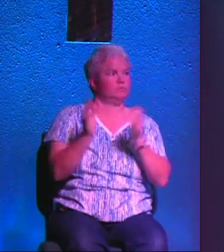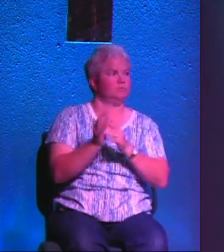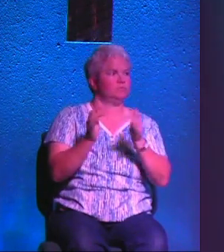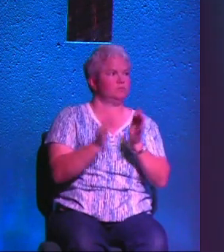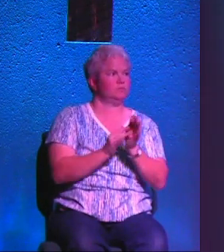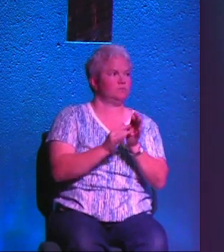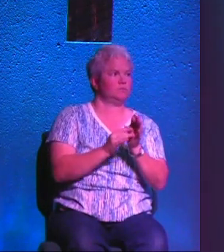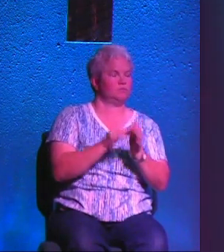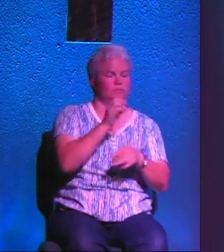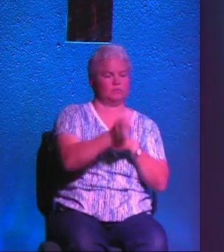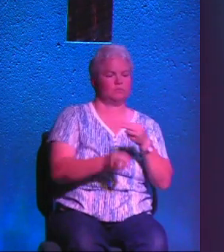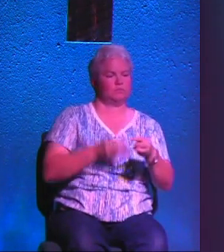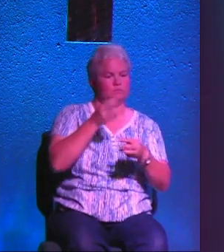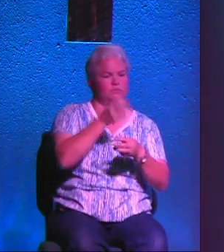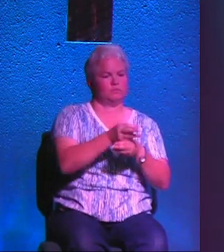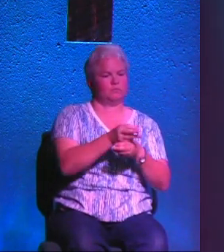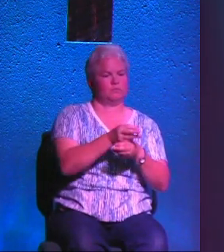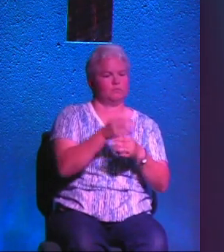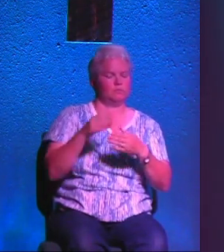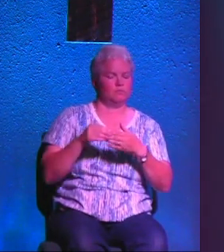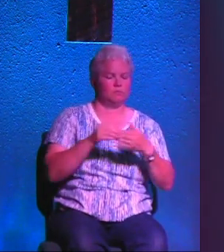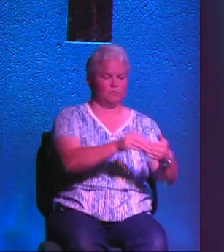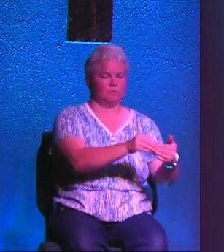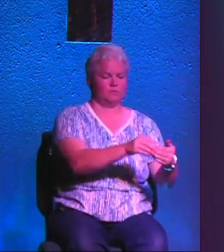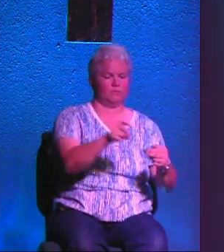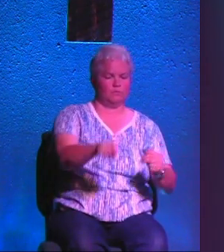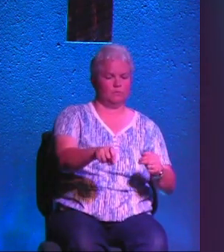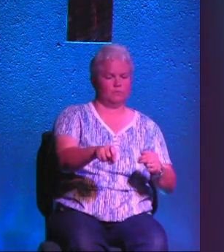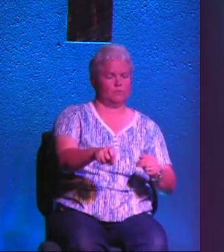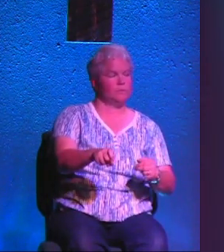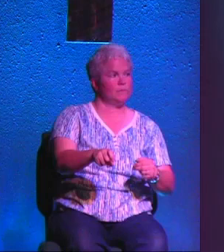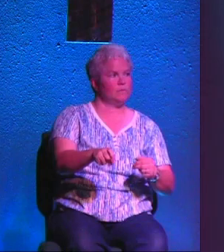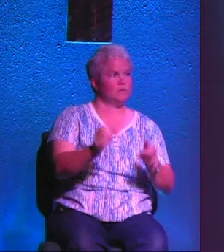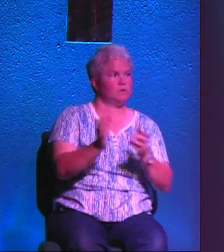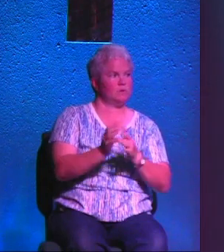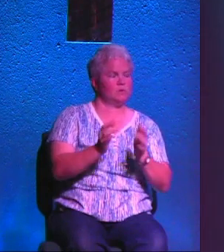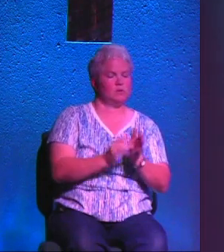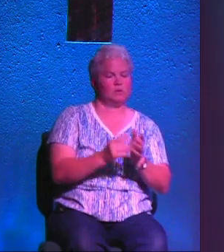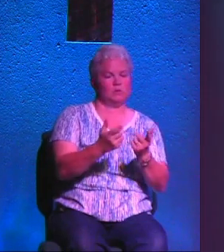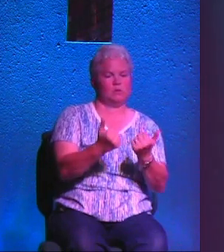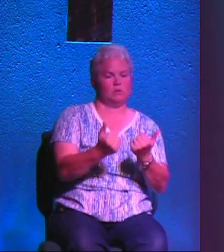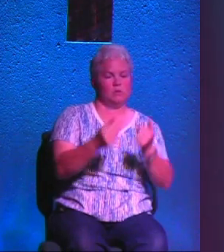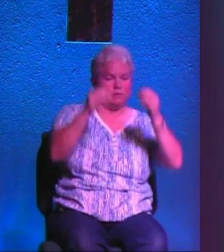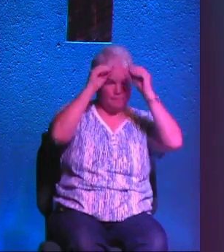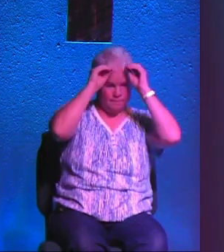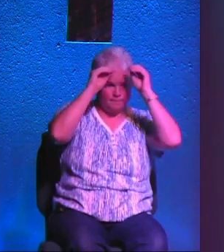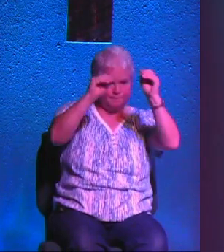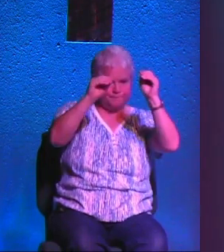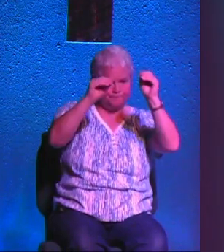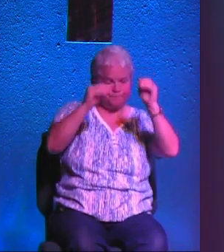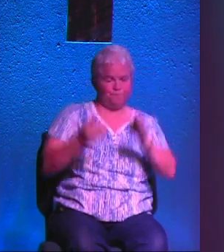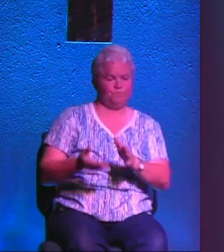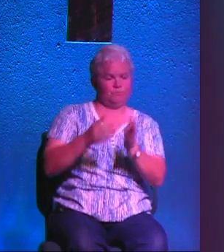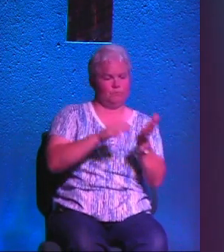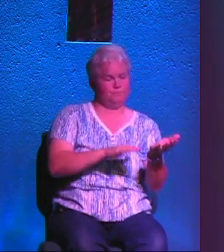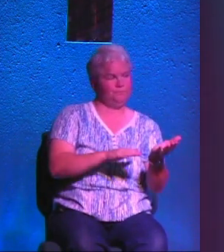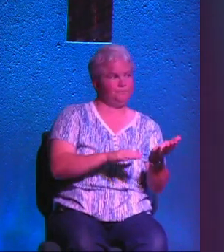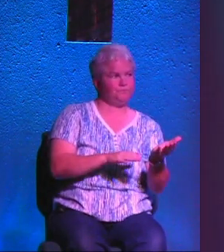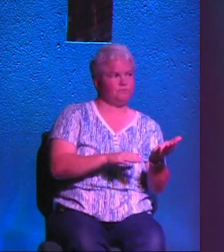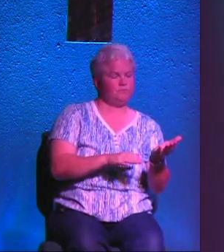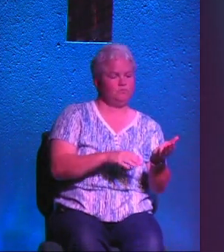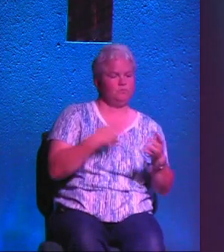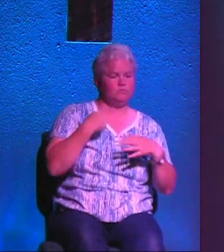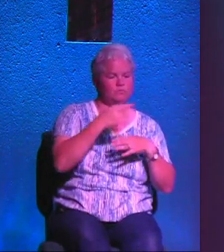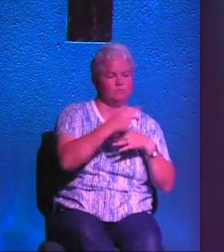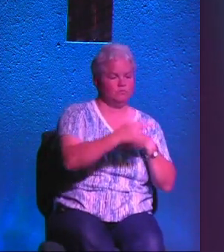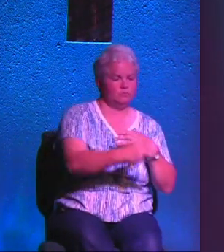Jesus into the world, right? It all leads up to that point. And when Jesus came, he taught, but he died, and